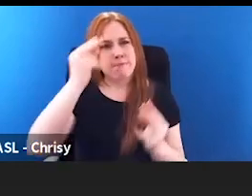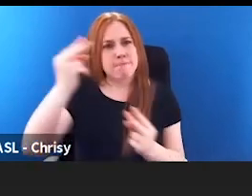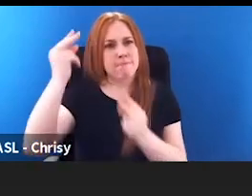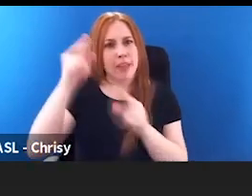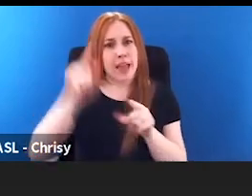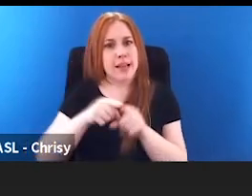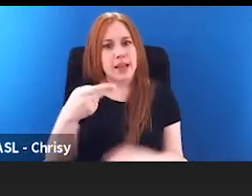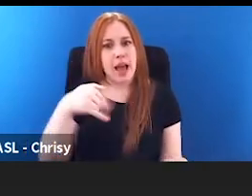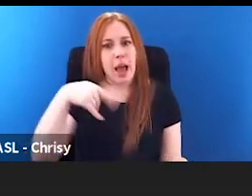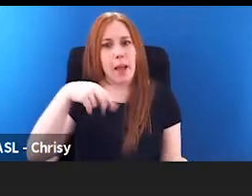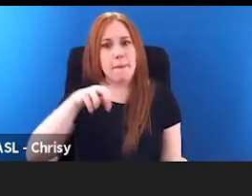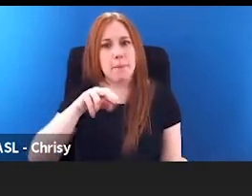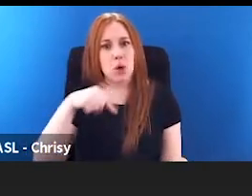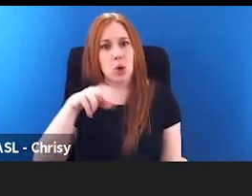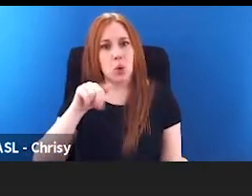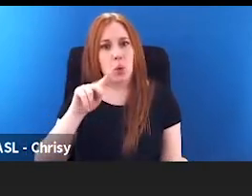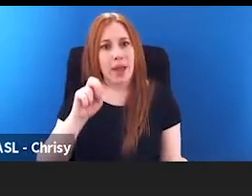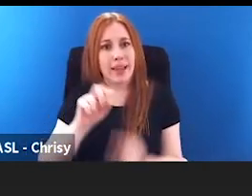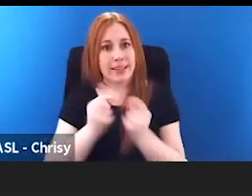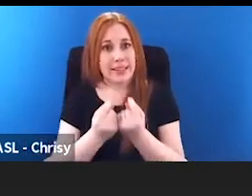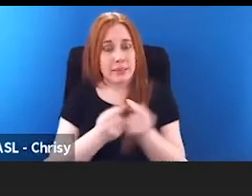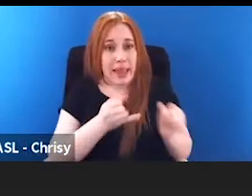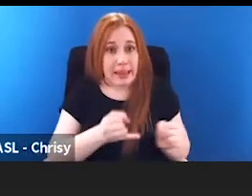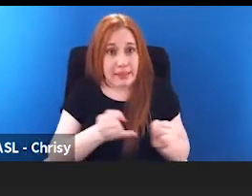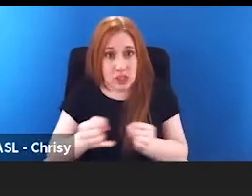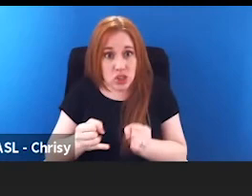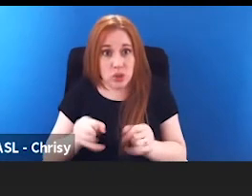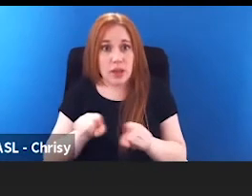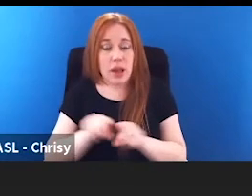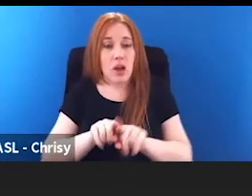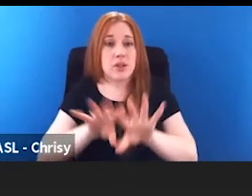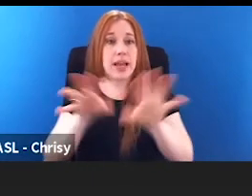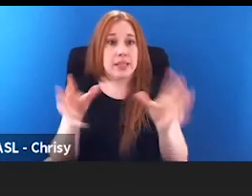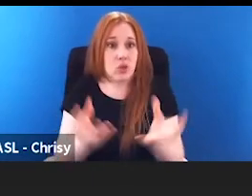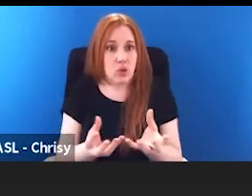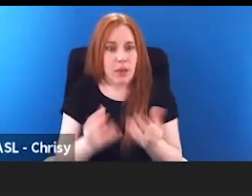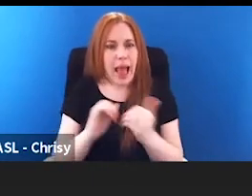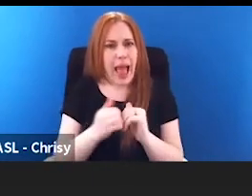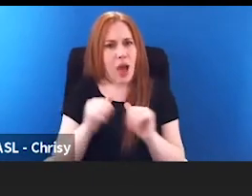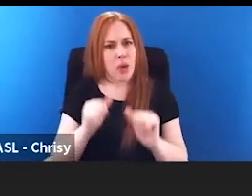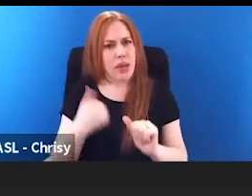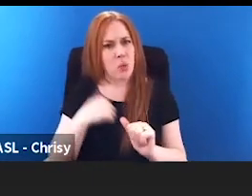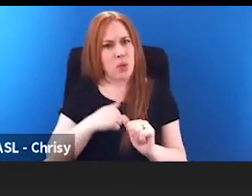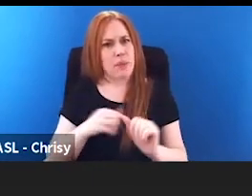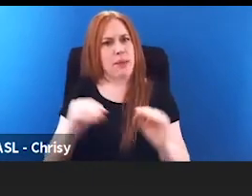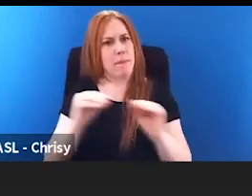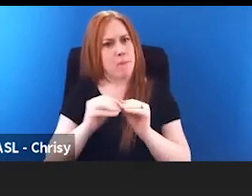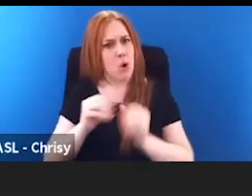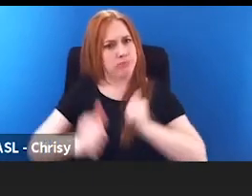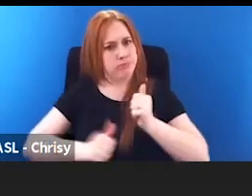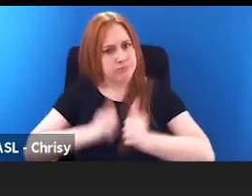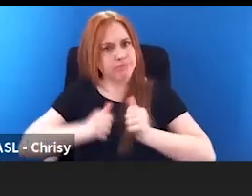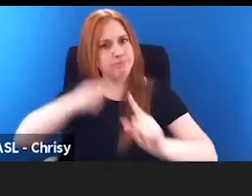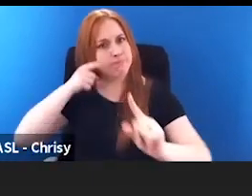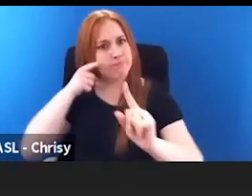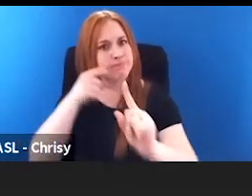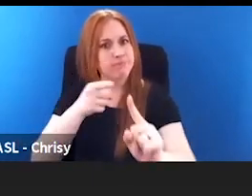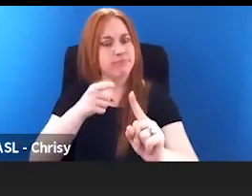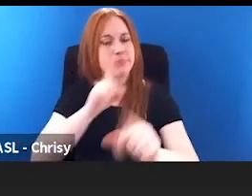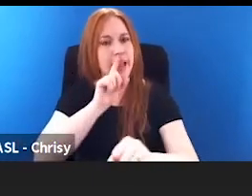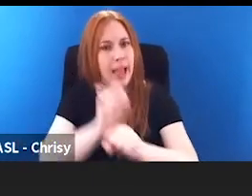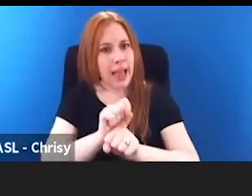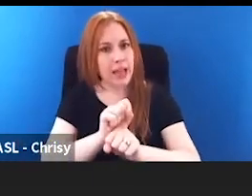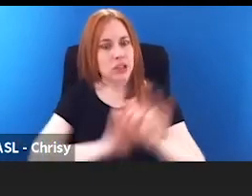Hyperquake team, as individuals and as a team, of how can we be more deliberate? How can we actually create